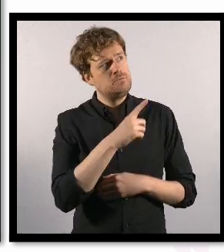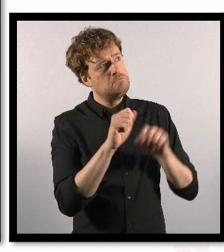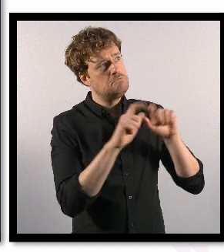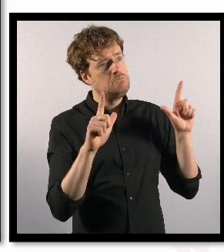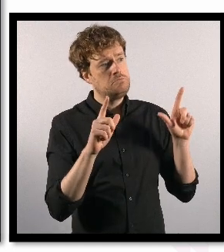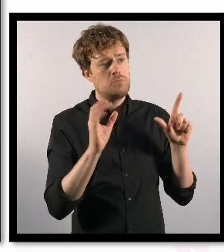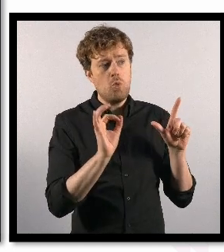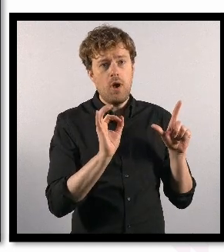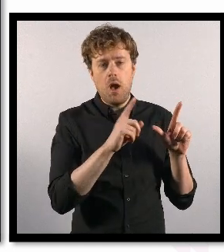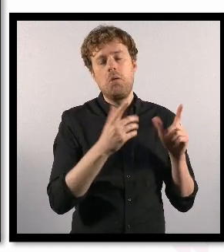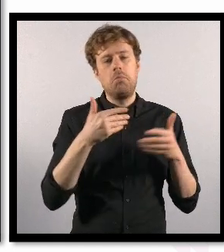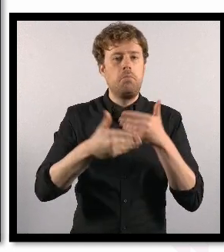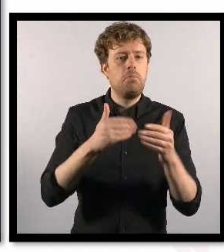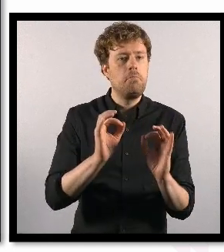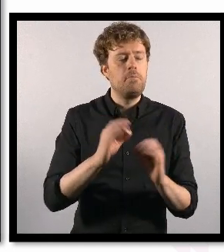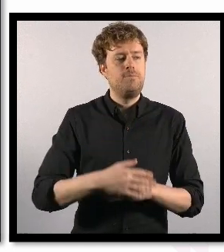those proteins.